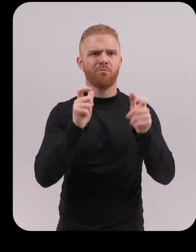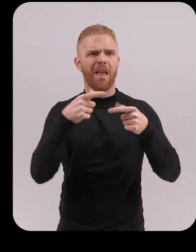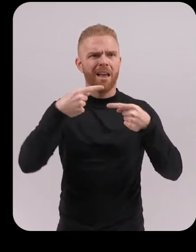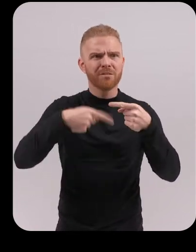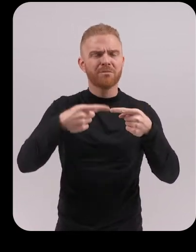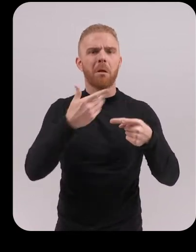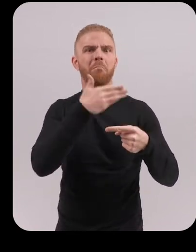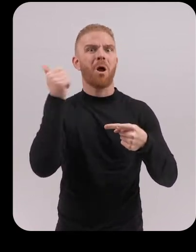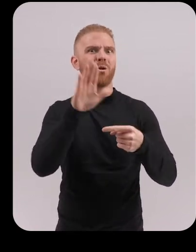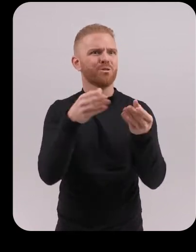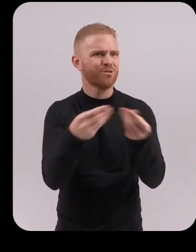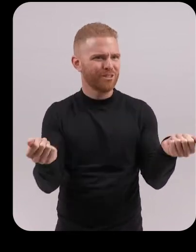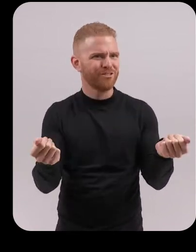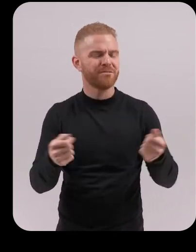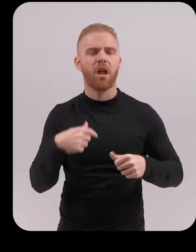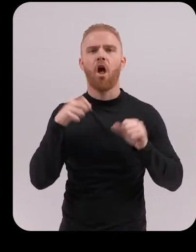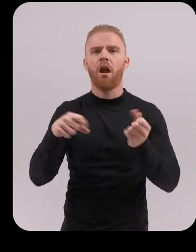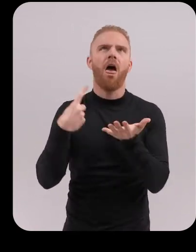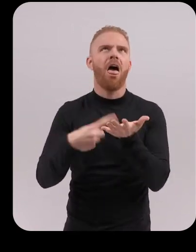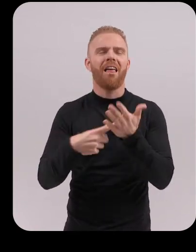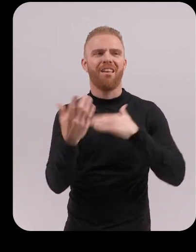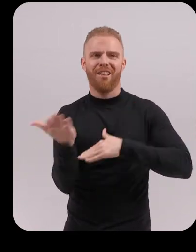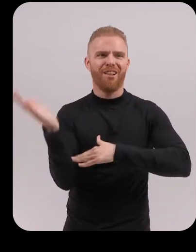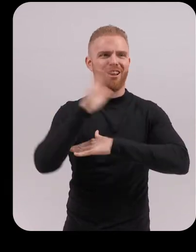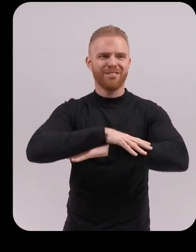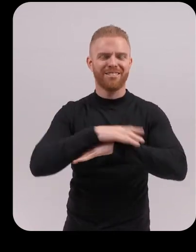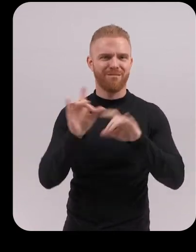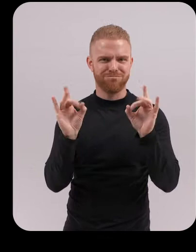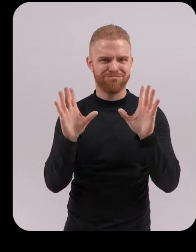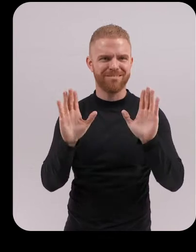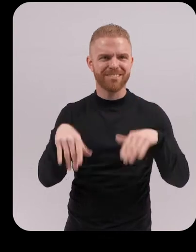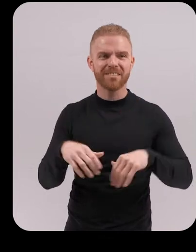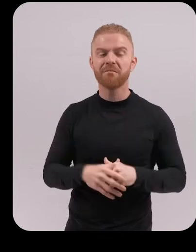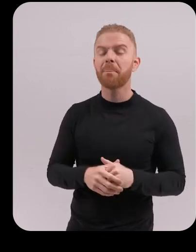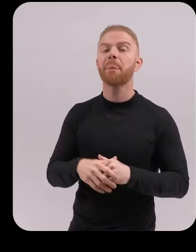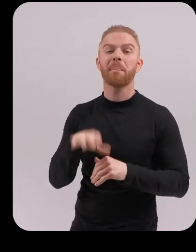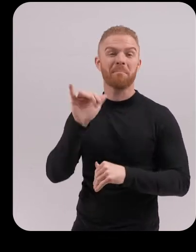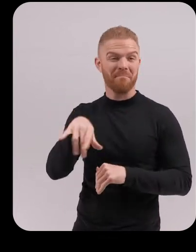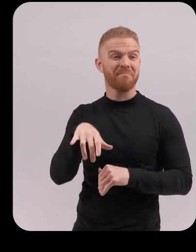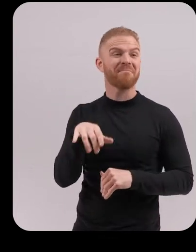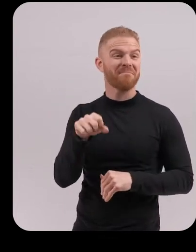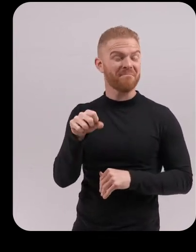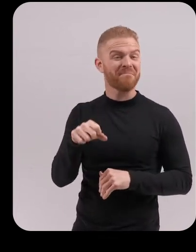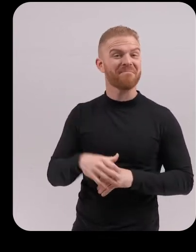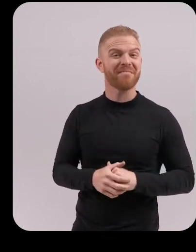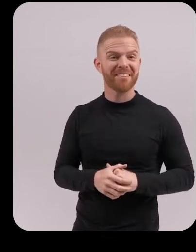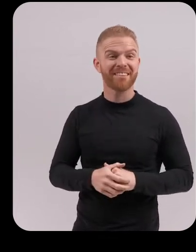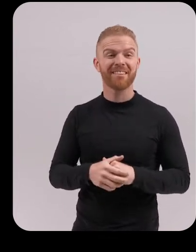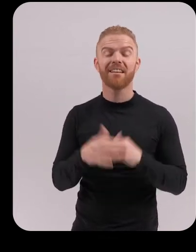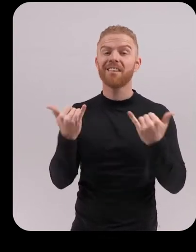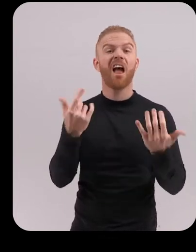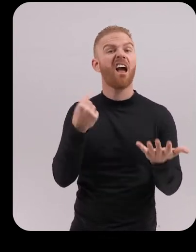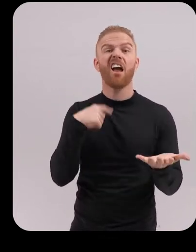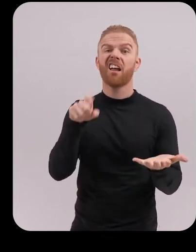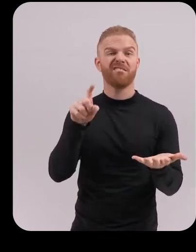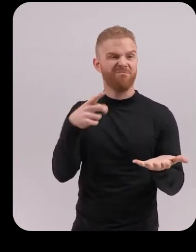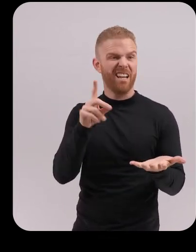your solution. I could geek out about this all day. Yes, you could. Now all we need is data.